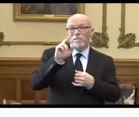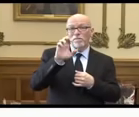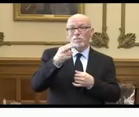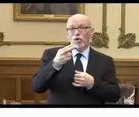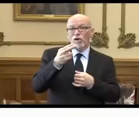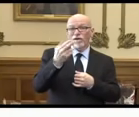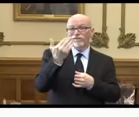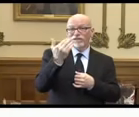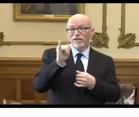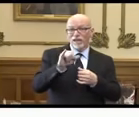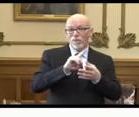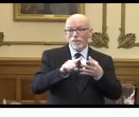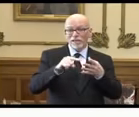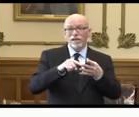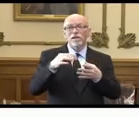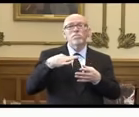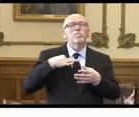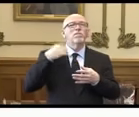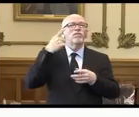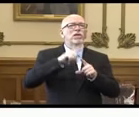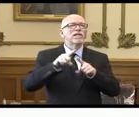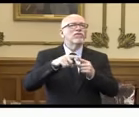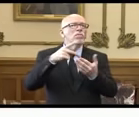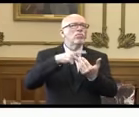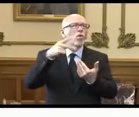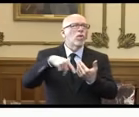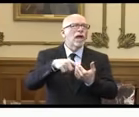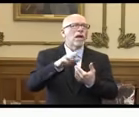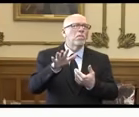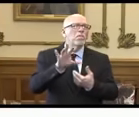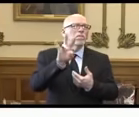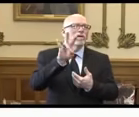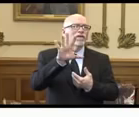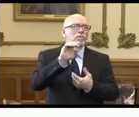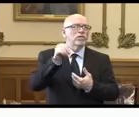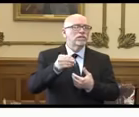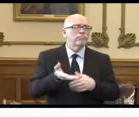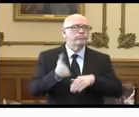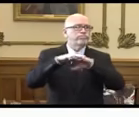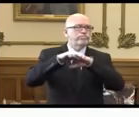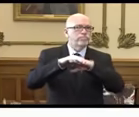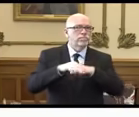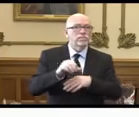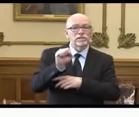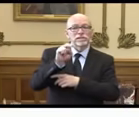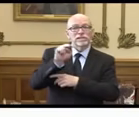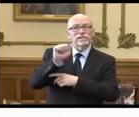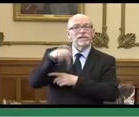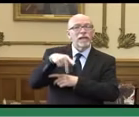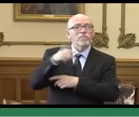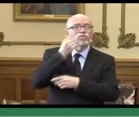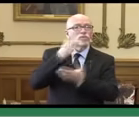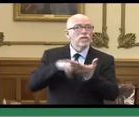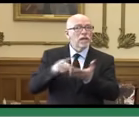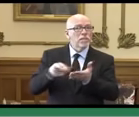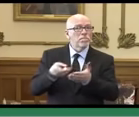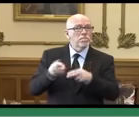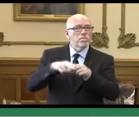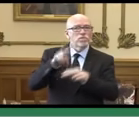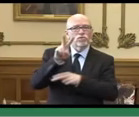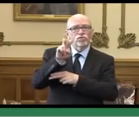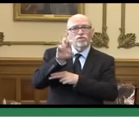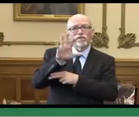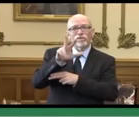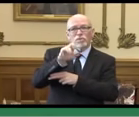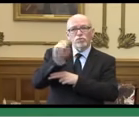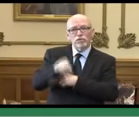3/15/20, applications for all programs are 75% higher. SNAP applications are